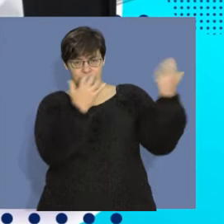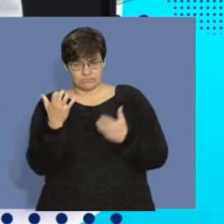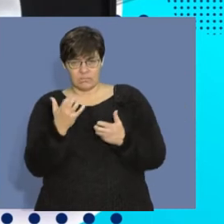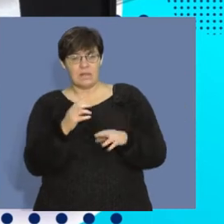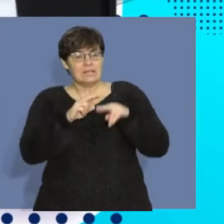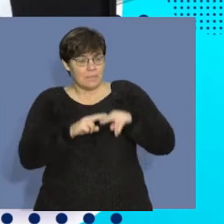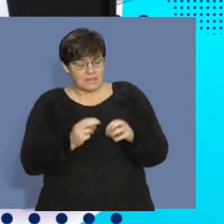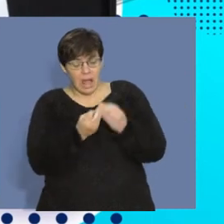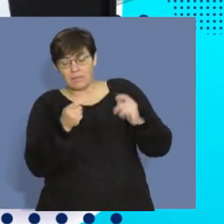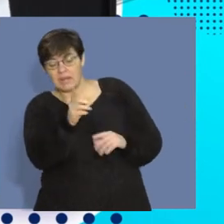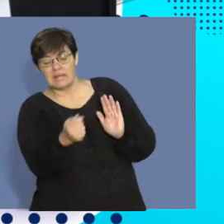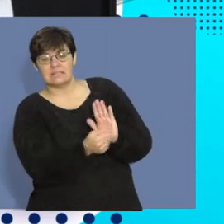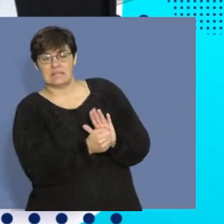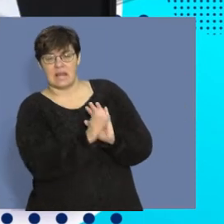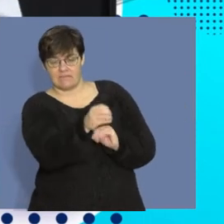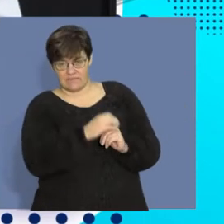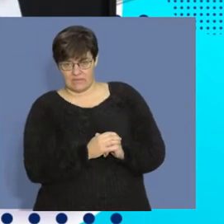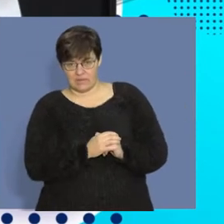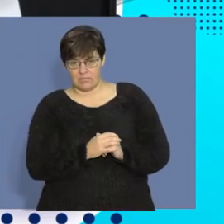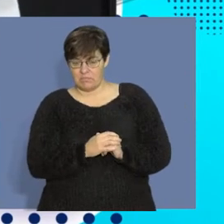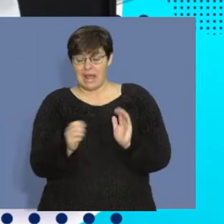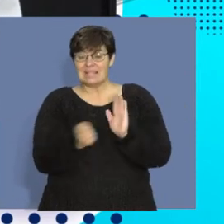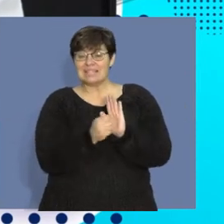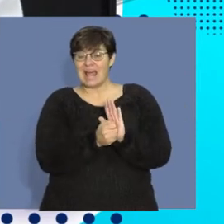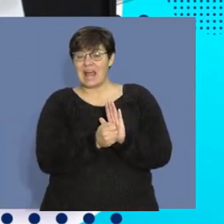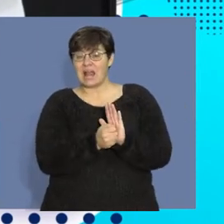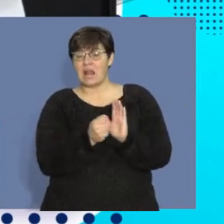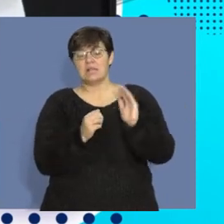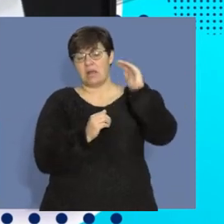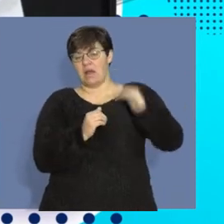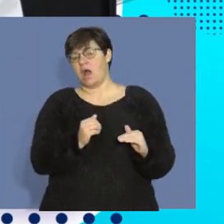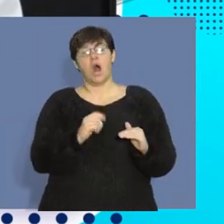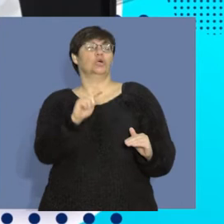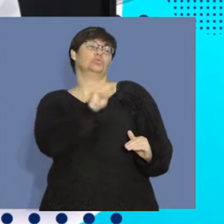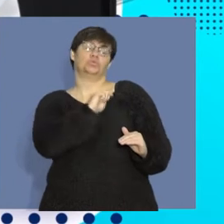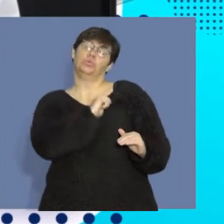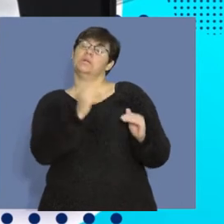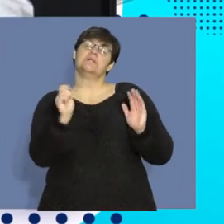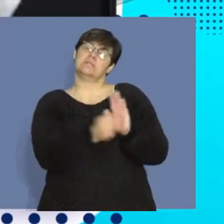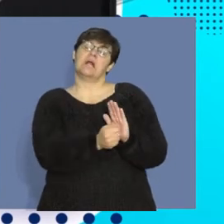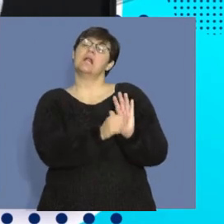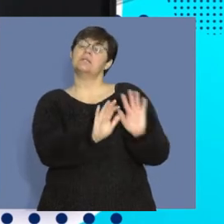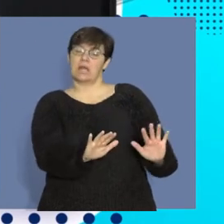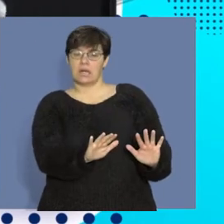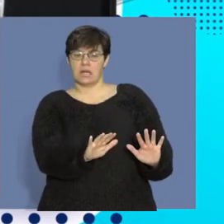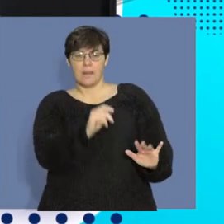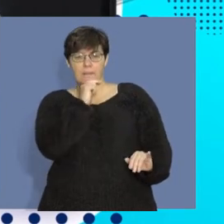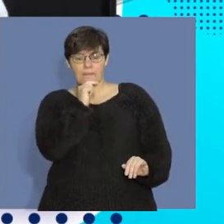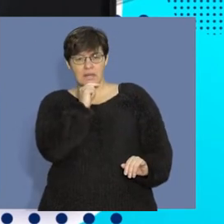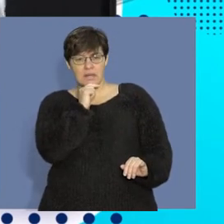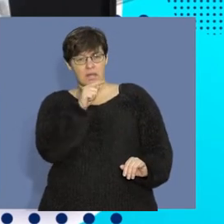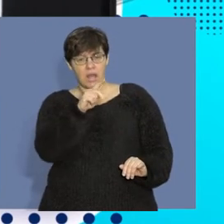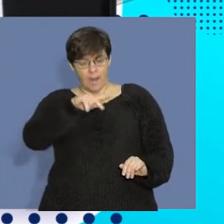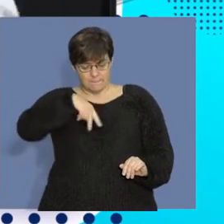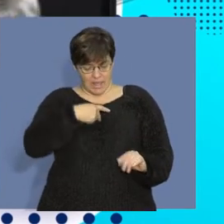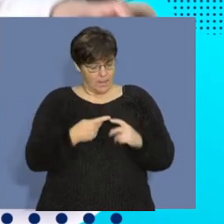calculated on your sales amount. So if you decrease your sales amount or you understate your sales amount, you are reducing the amount that